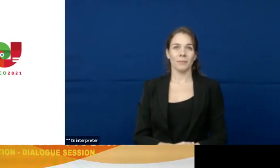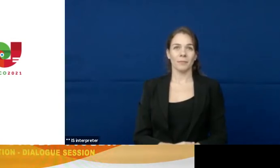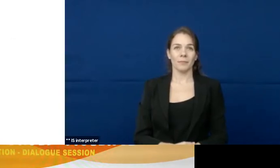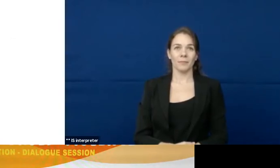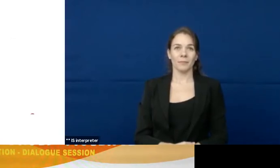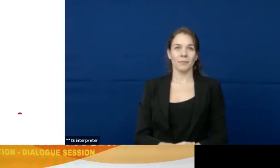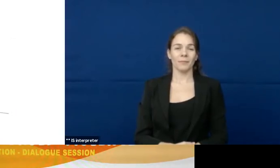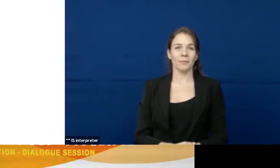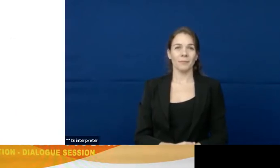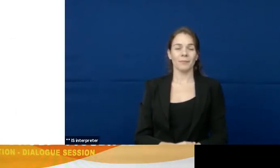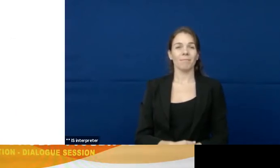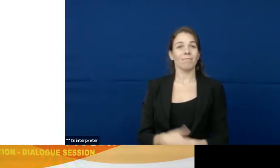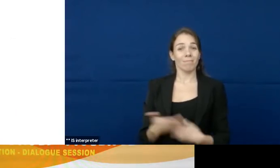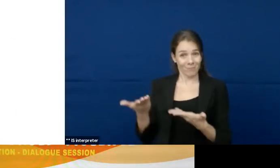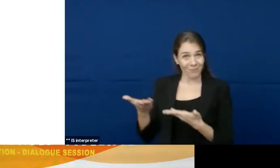Mafosa?